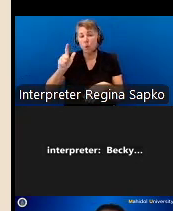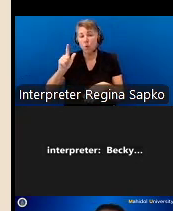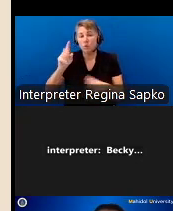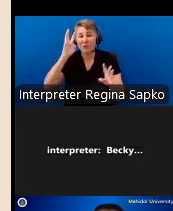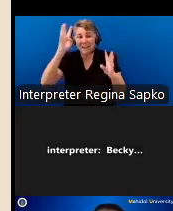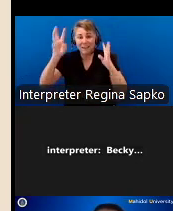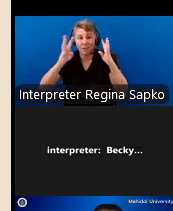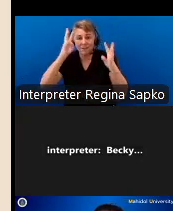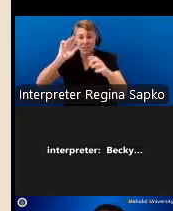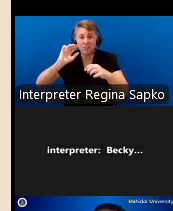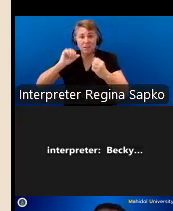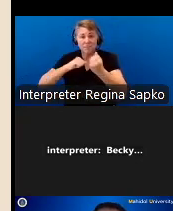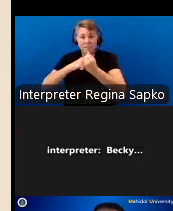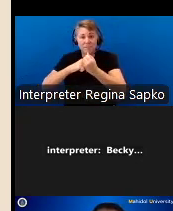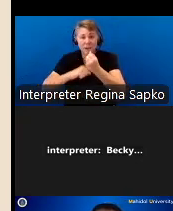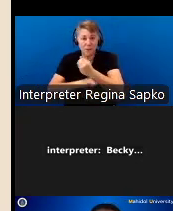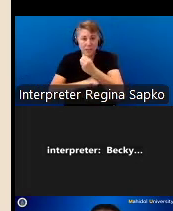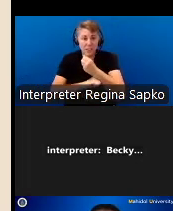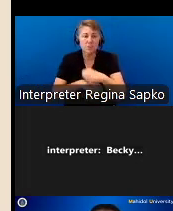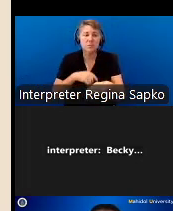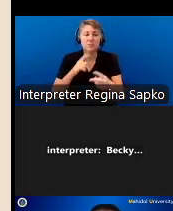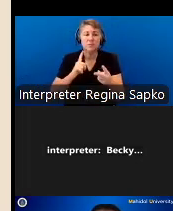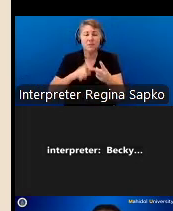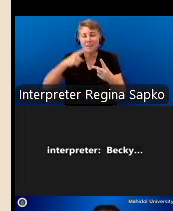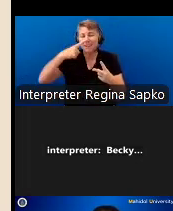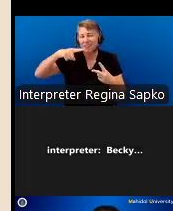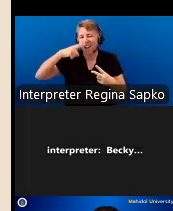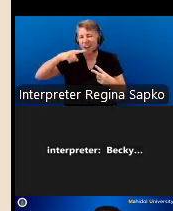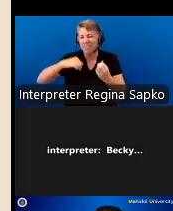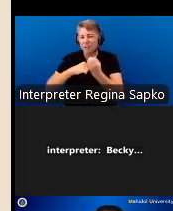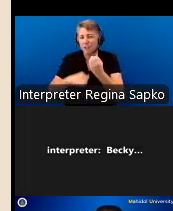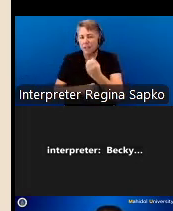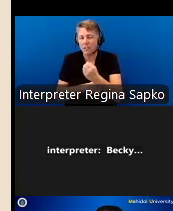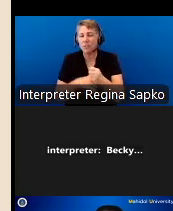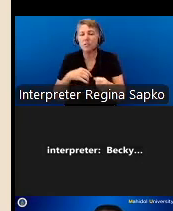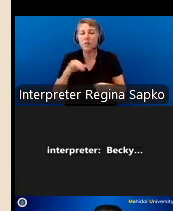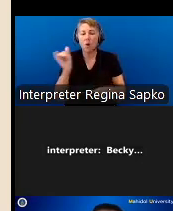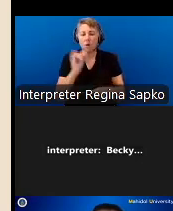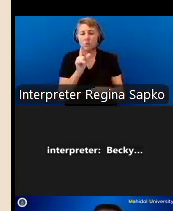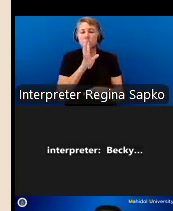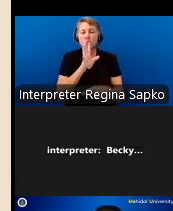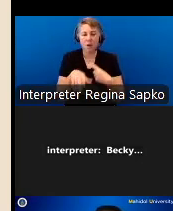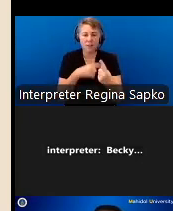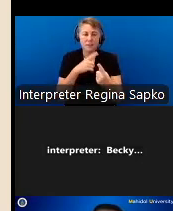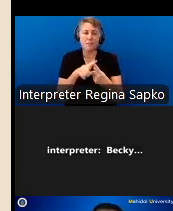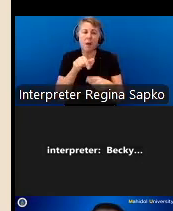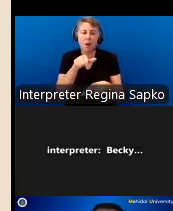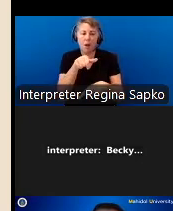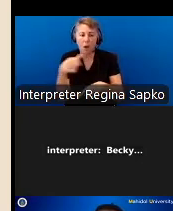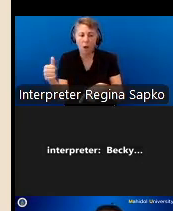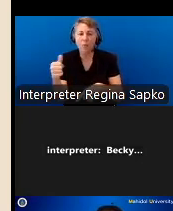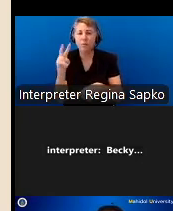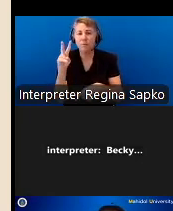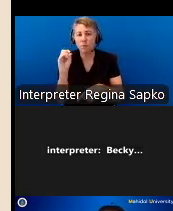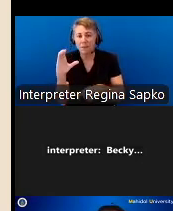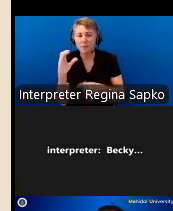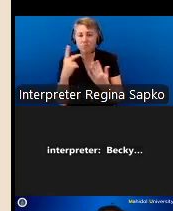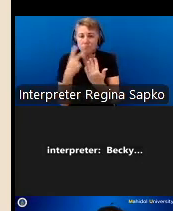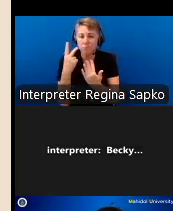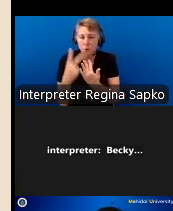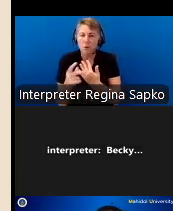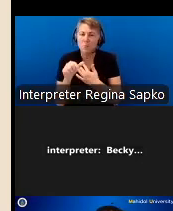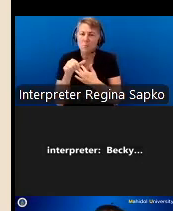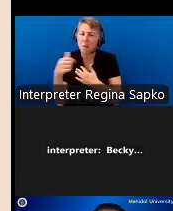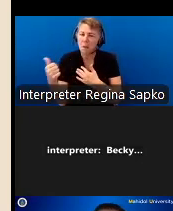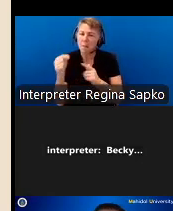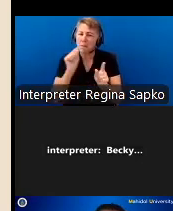Thai Foundation. Yes, I also talking about the Rose School vocational program and state organization and the